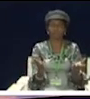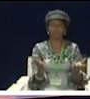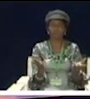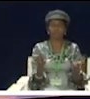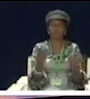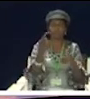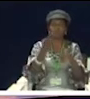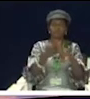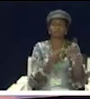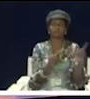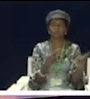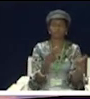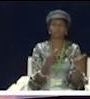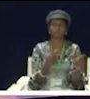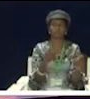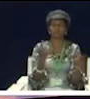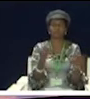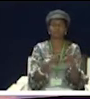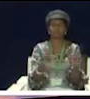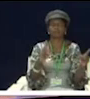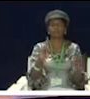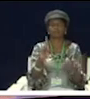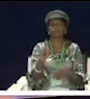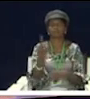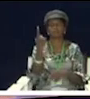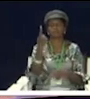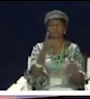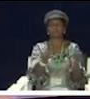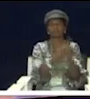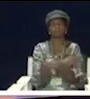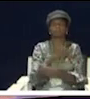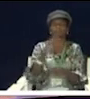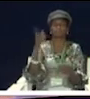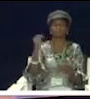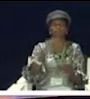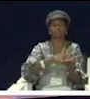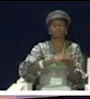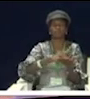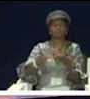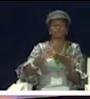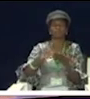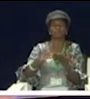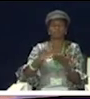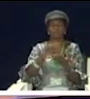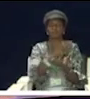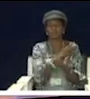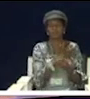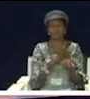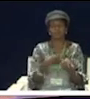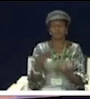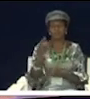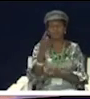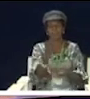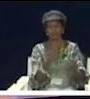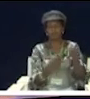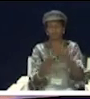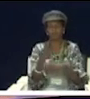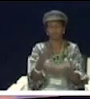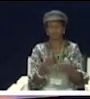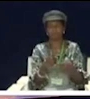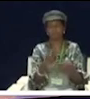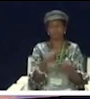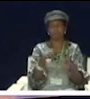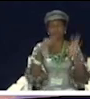From the very first day of the week, and come have a